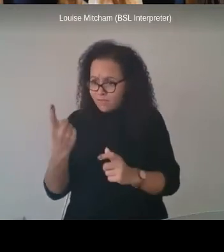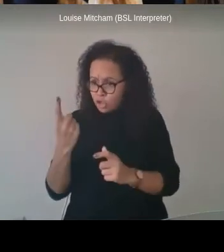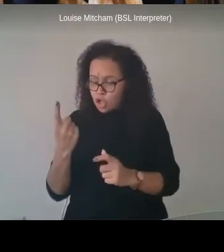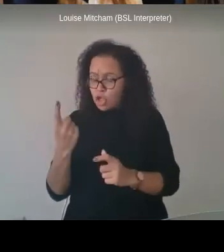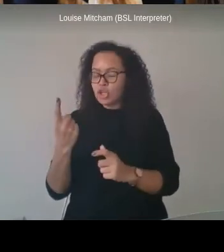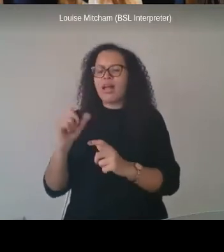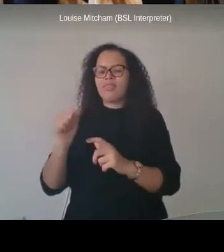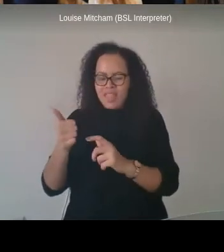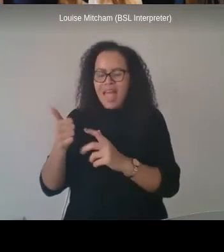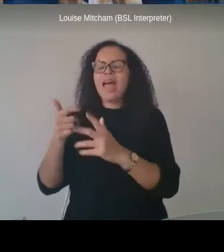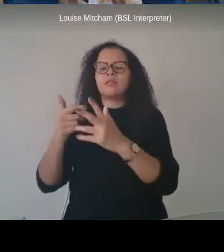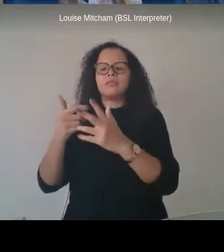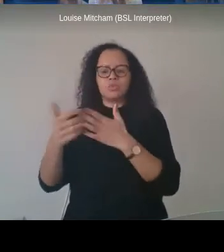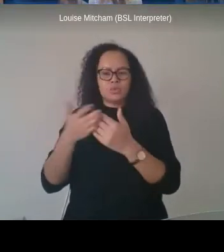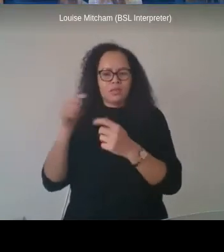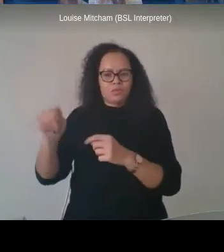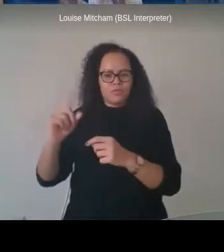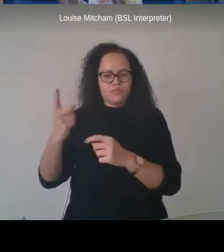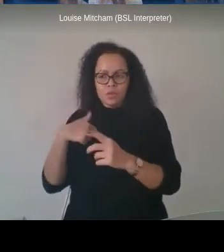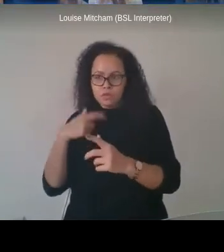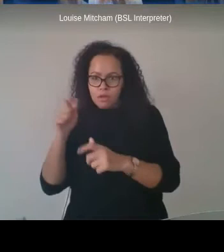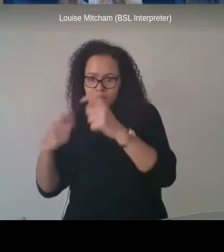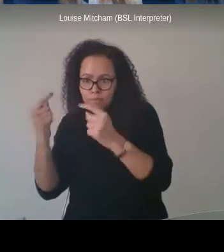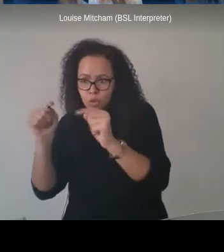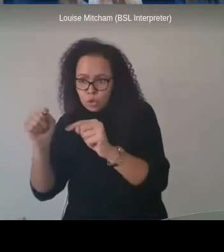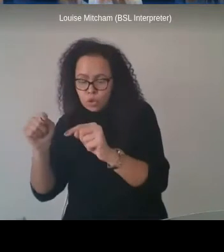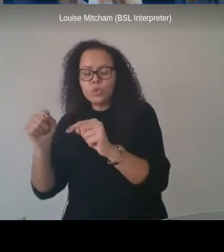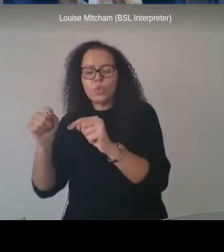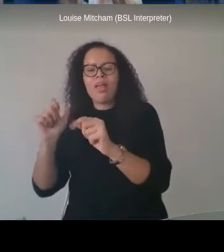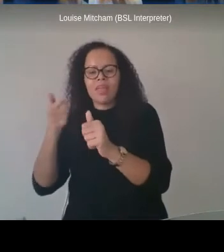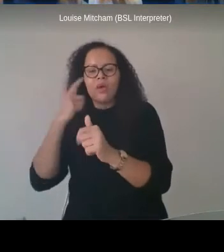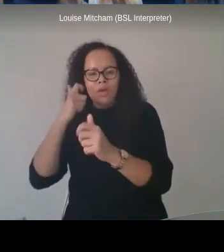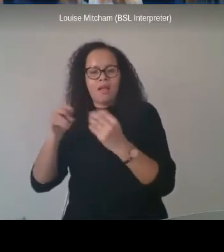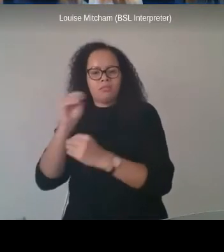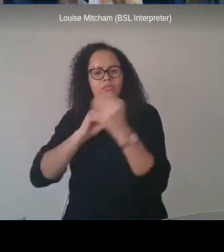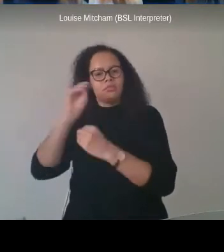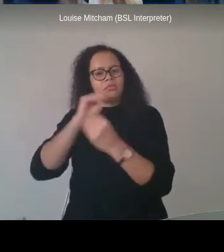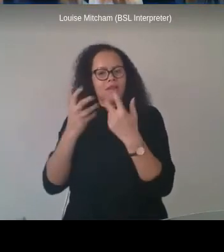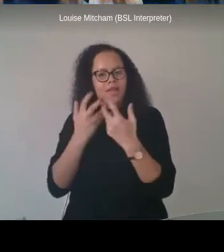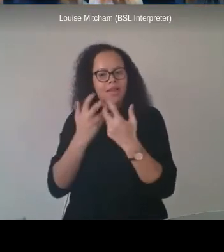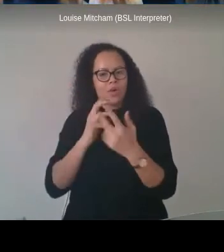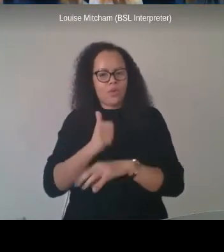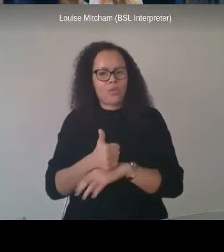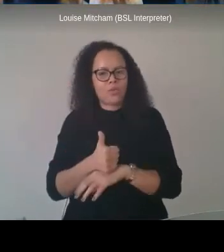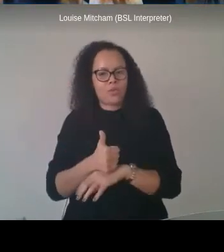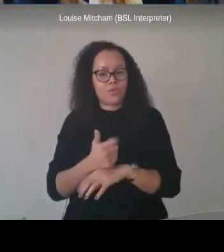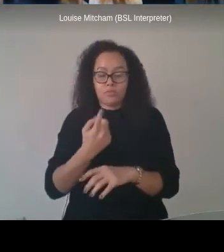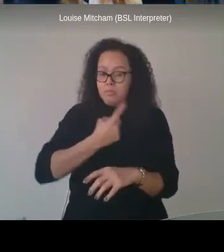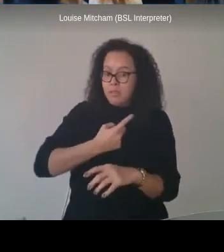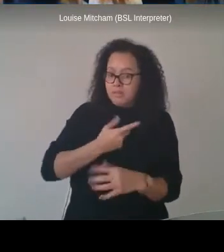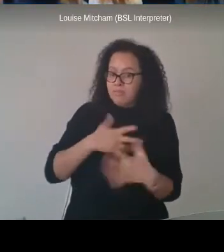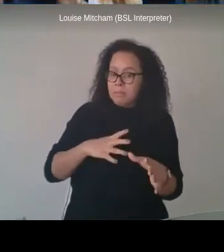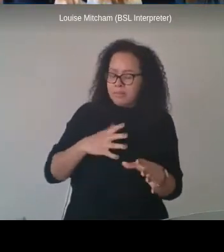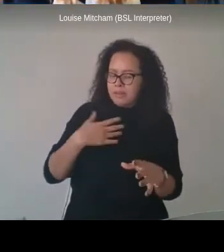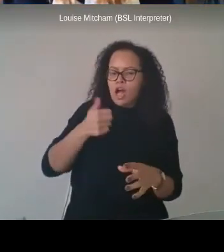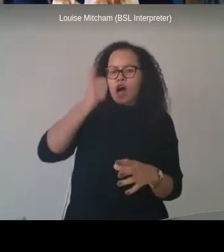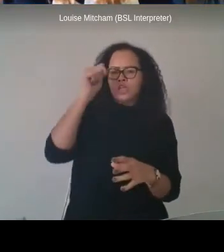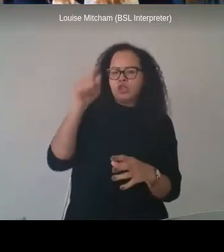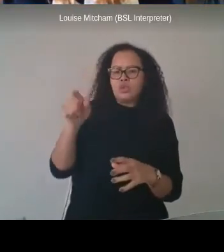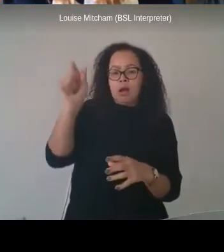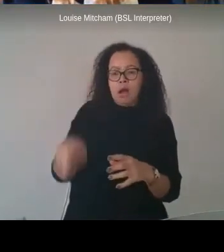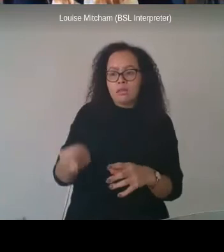there. And that's the most important thing I'd say, because I think sometimes I've definitely made assumptions on what the customer, end